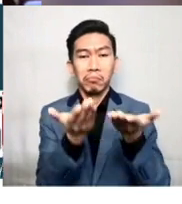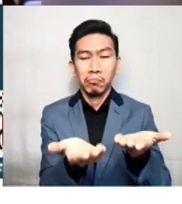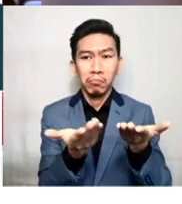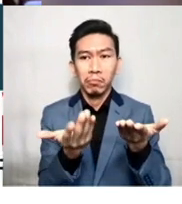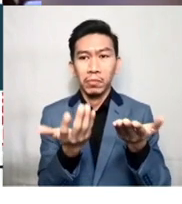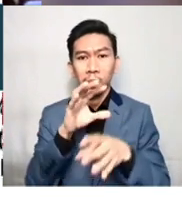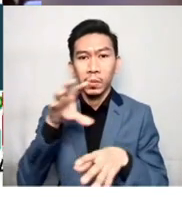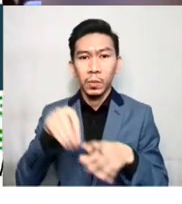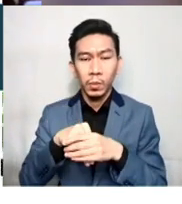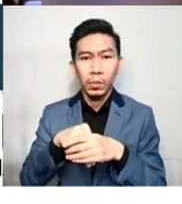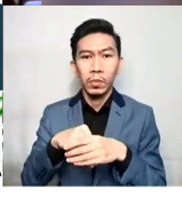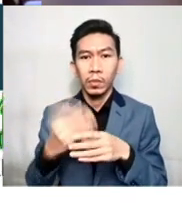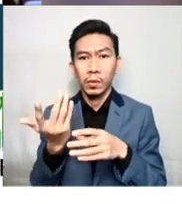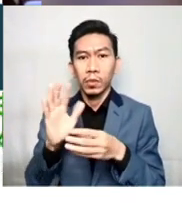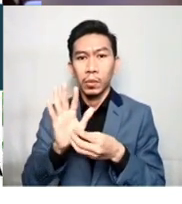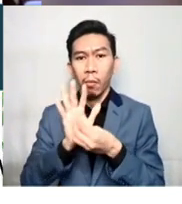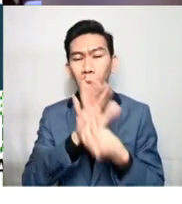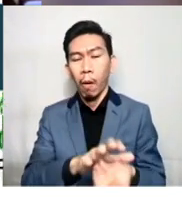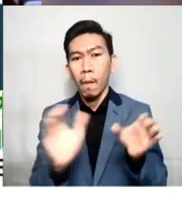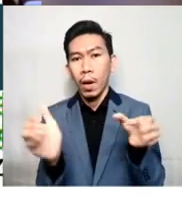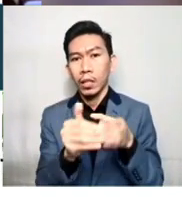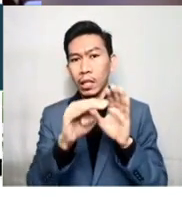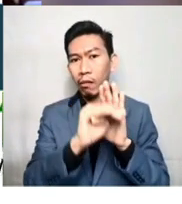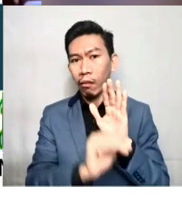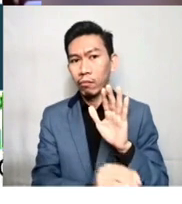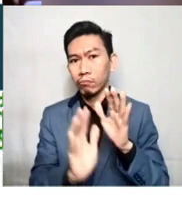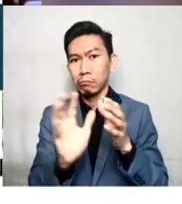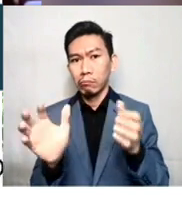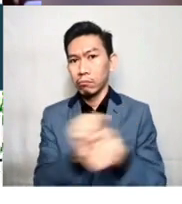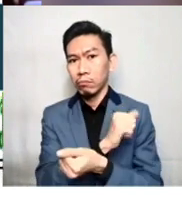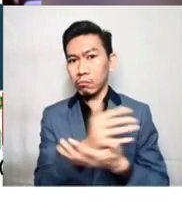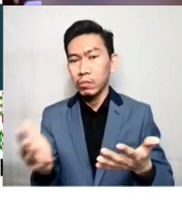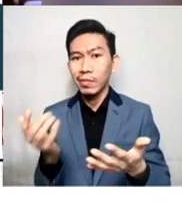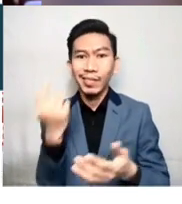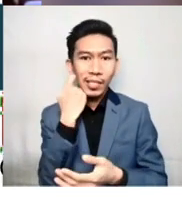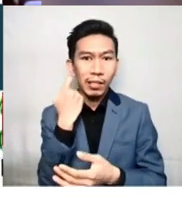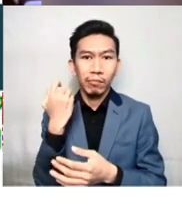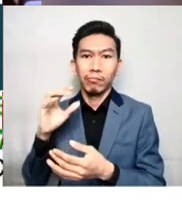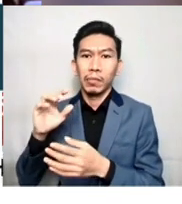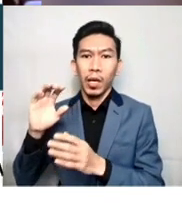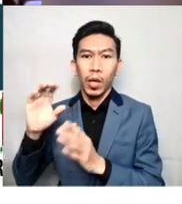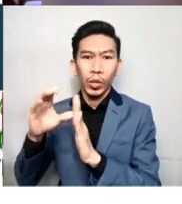the possible abolition of the party-list system in the recent Chacha proposal, I don't think